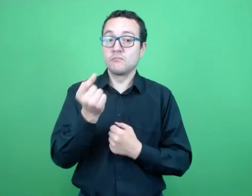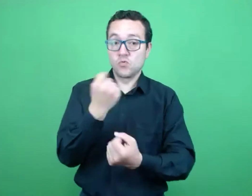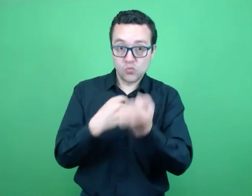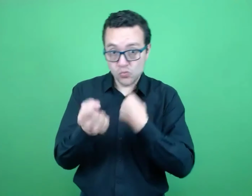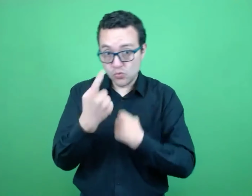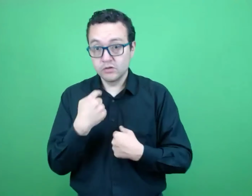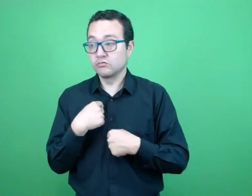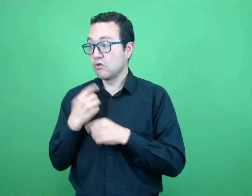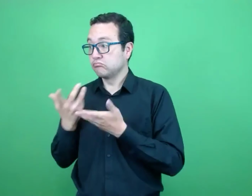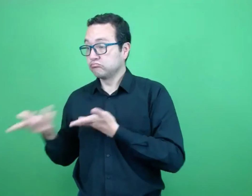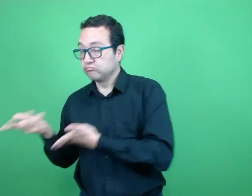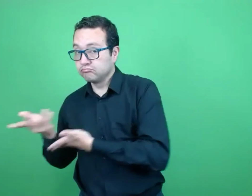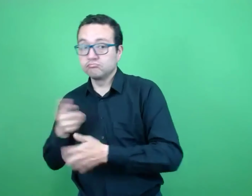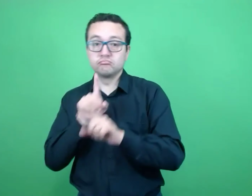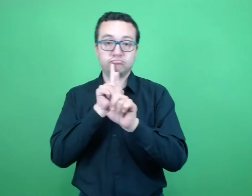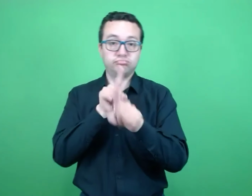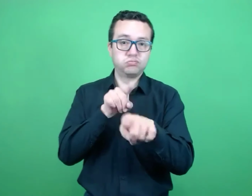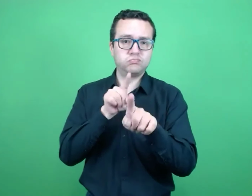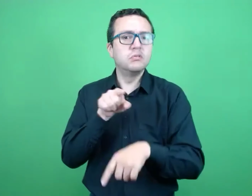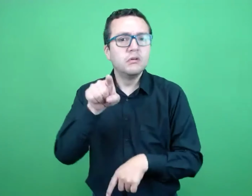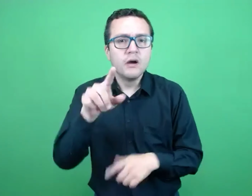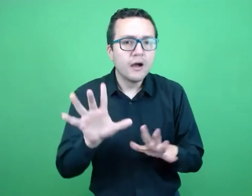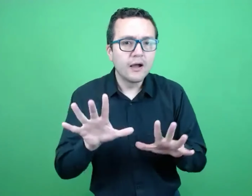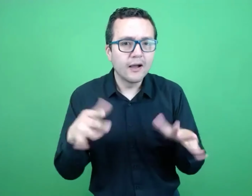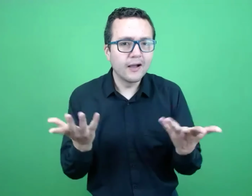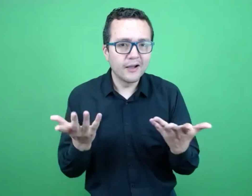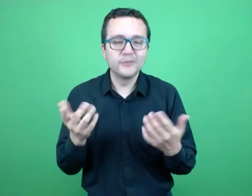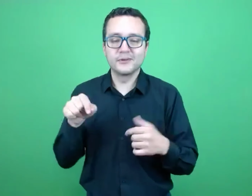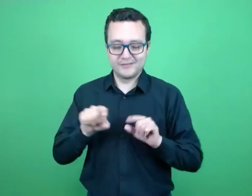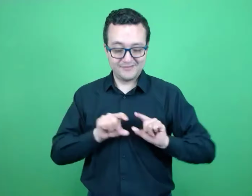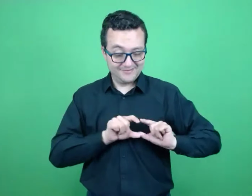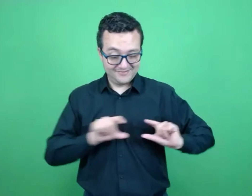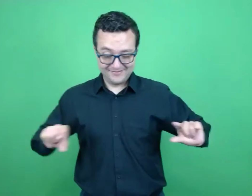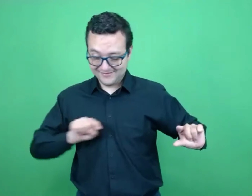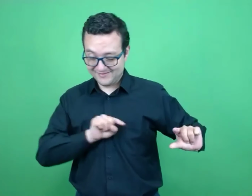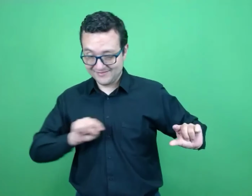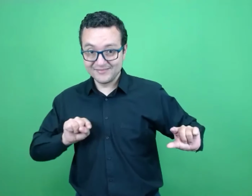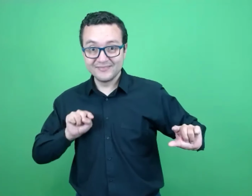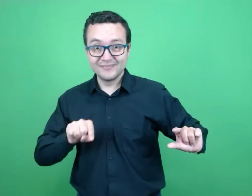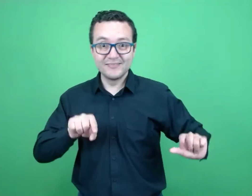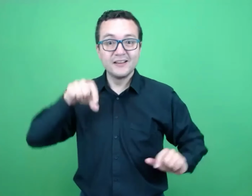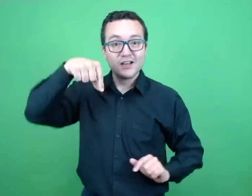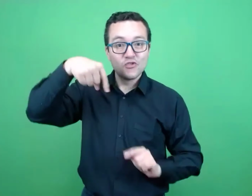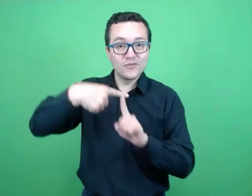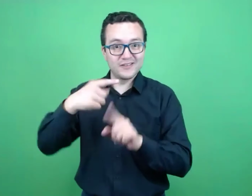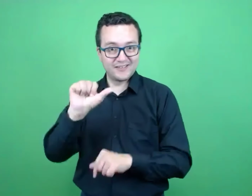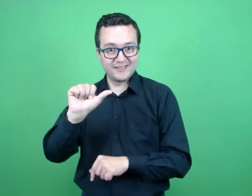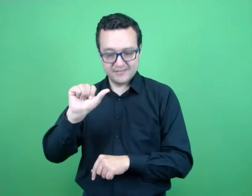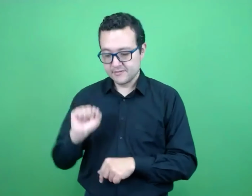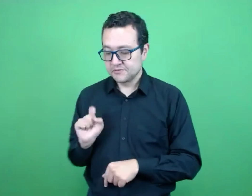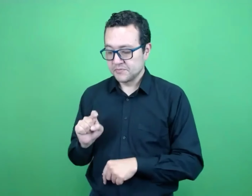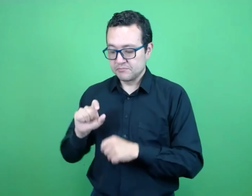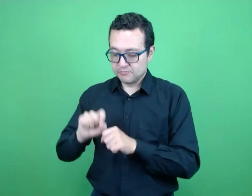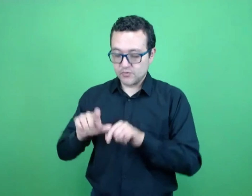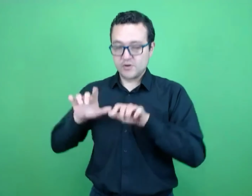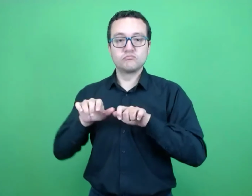to read out your questions out loud. But without further ado, it is really my distinct pleasure to introduce you to